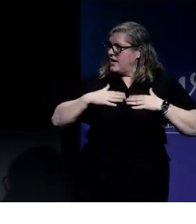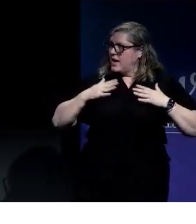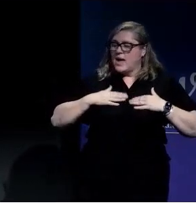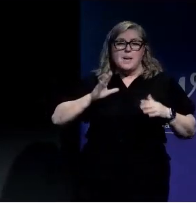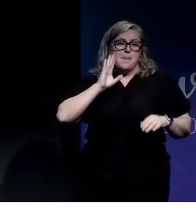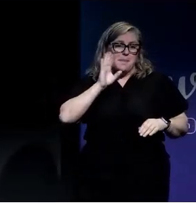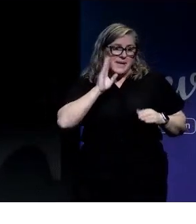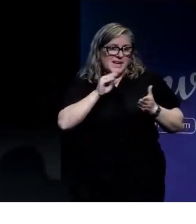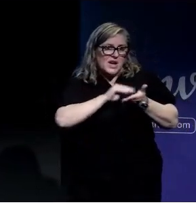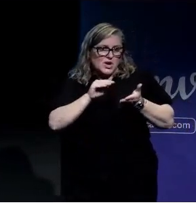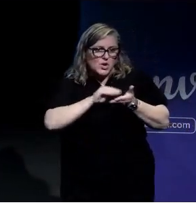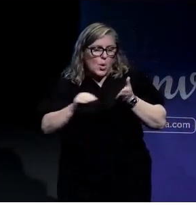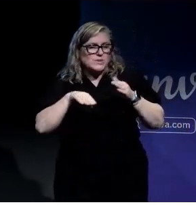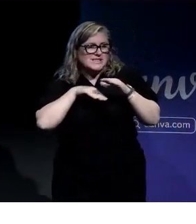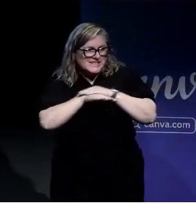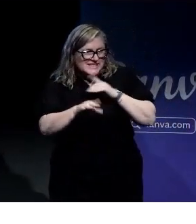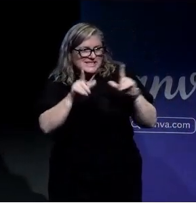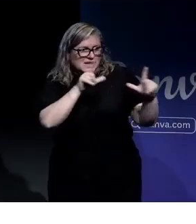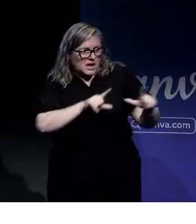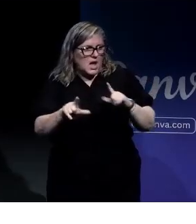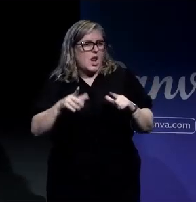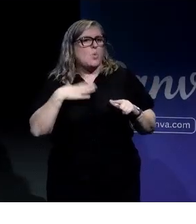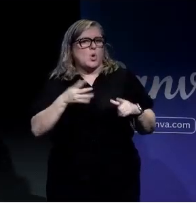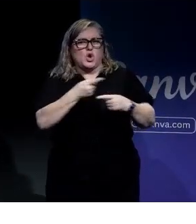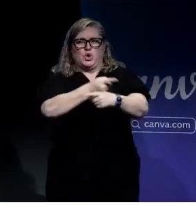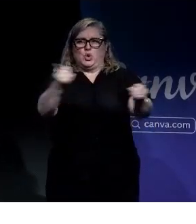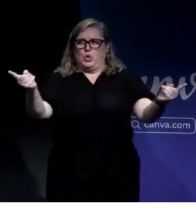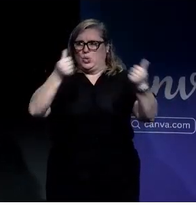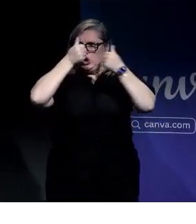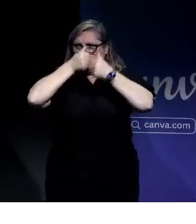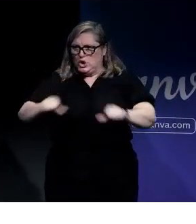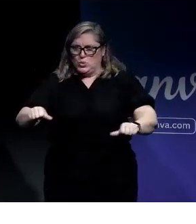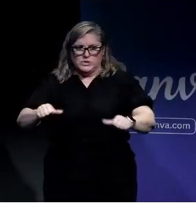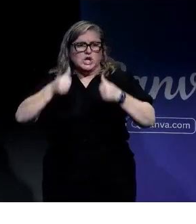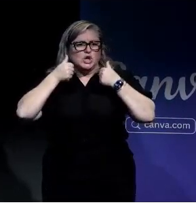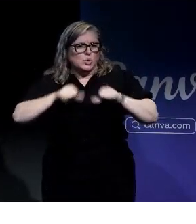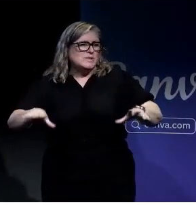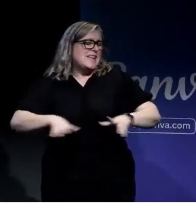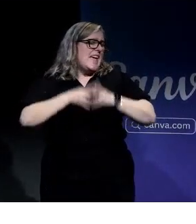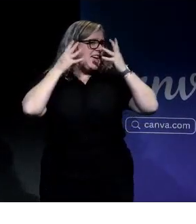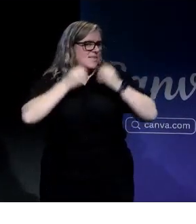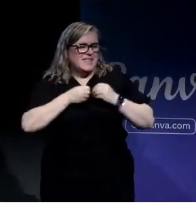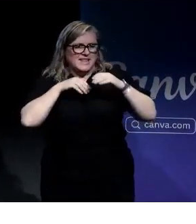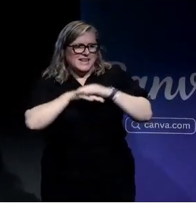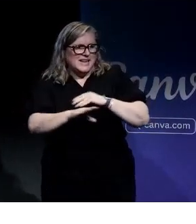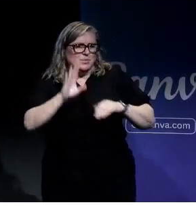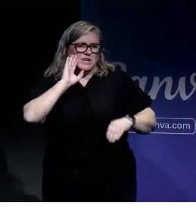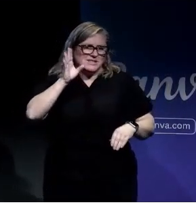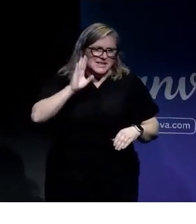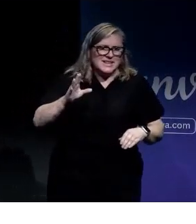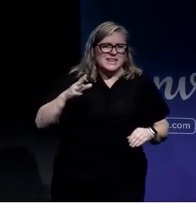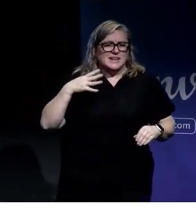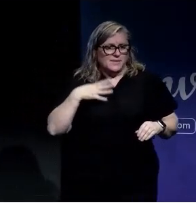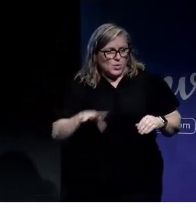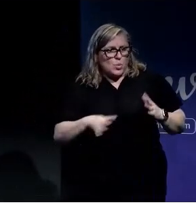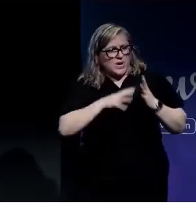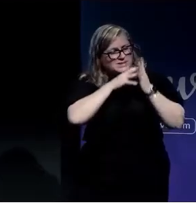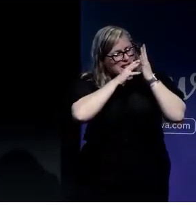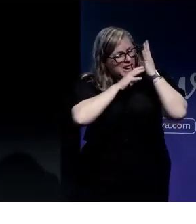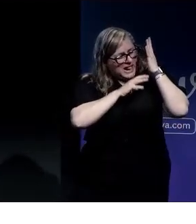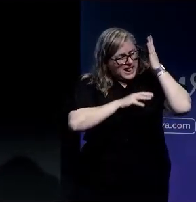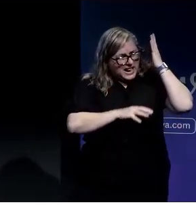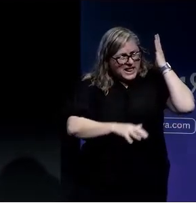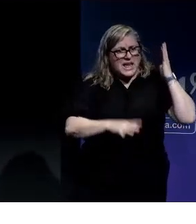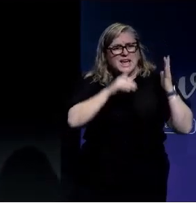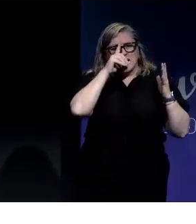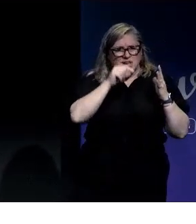notes are in the slides is because I want you to use them. I want you to use everything that's in this presentation. If you want a longer form of the presentation, you